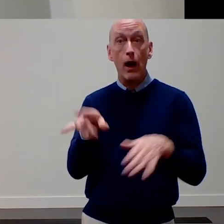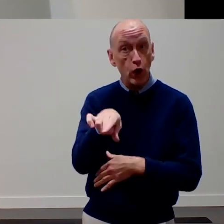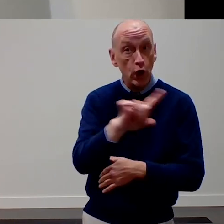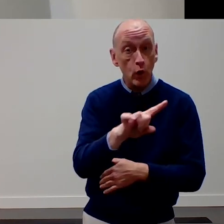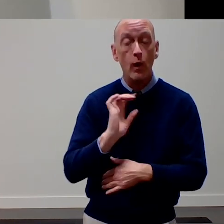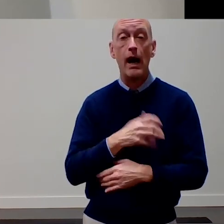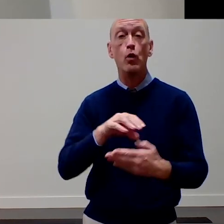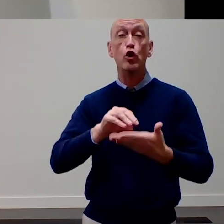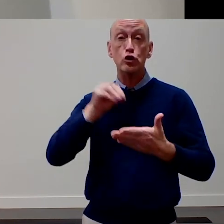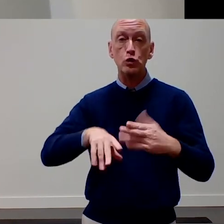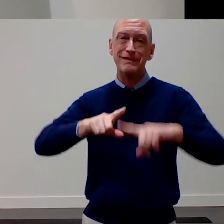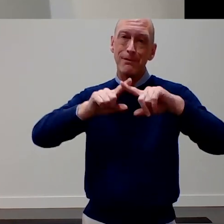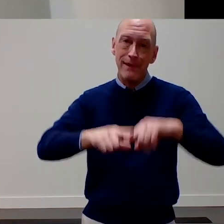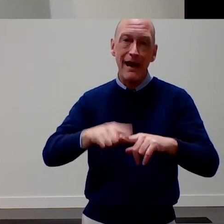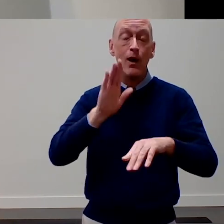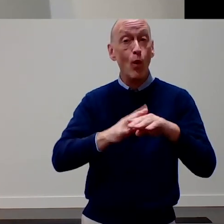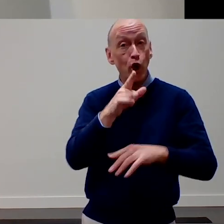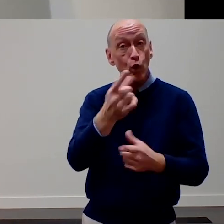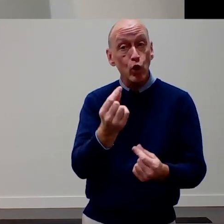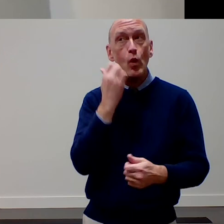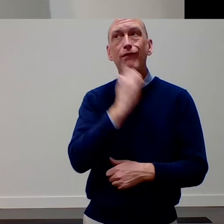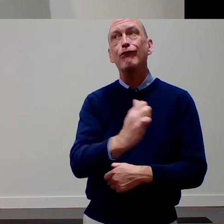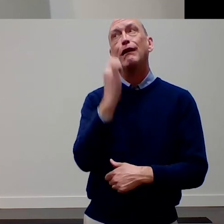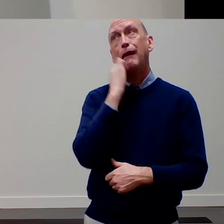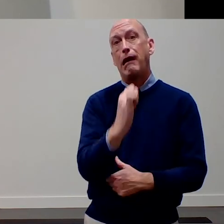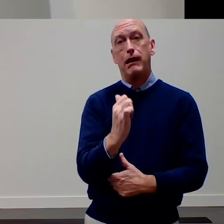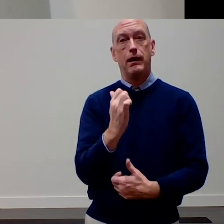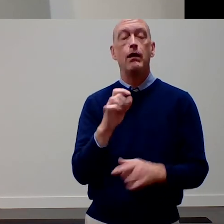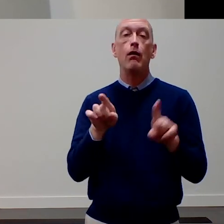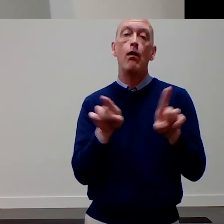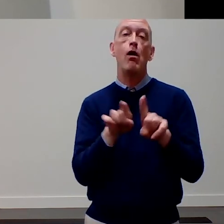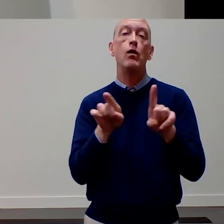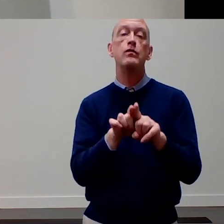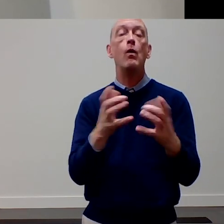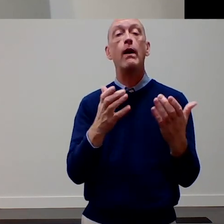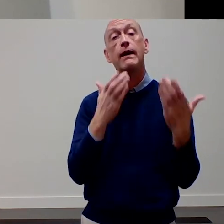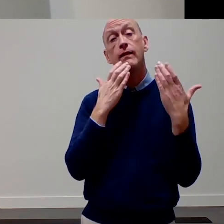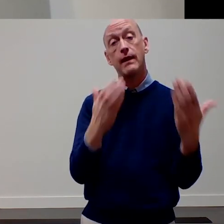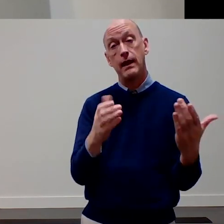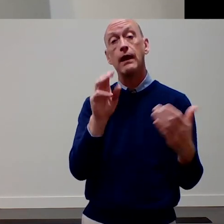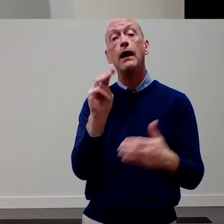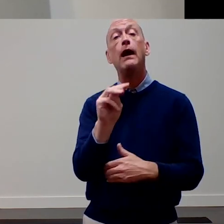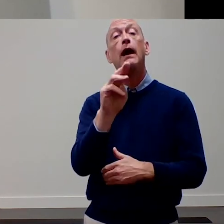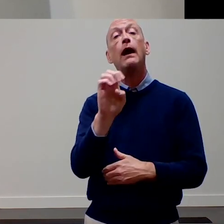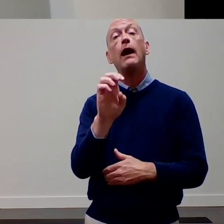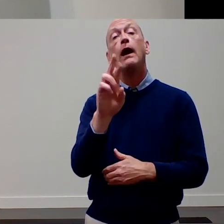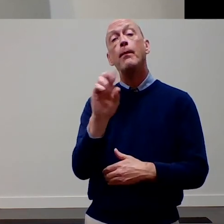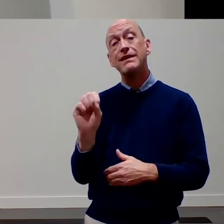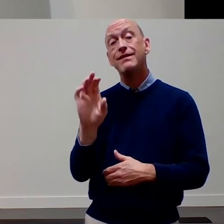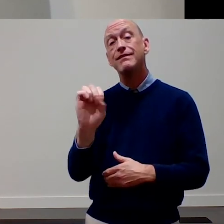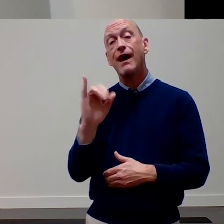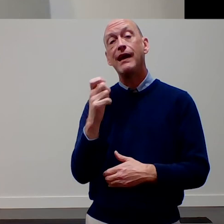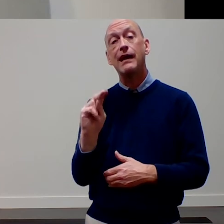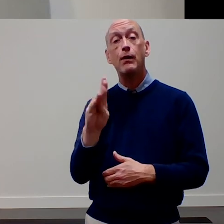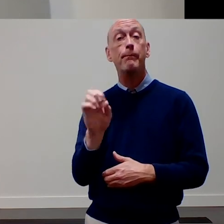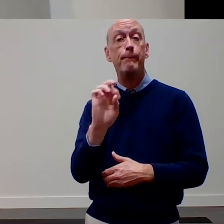we address a student bill because they do not have access to health insurance and they must be seen in the ER for their symptoms? These are